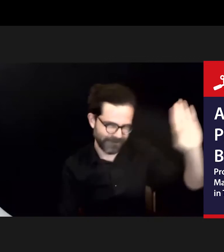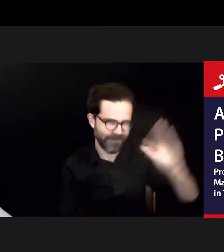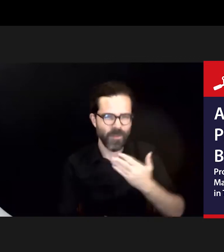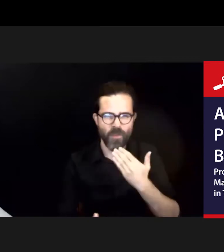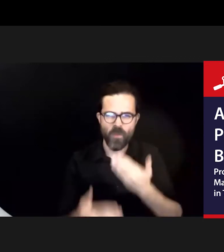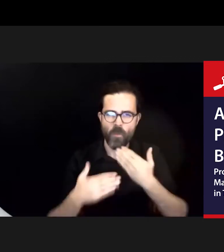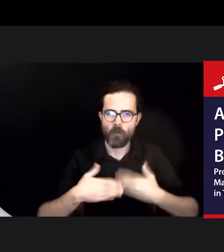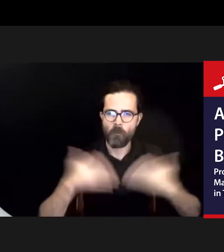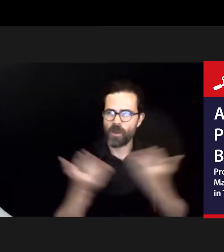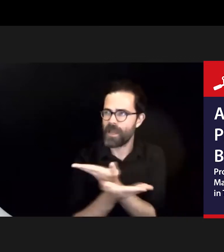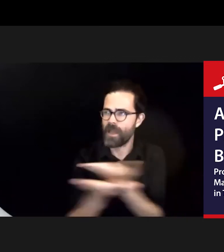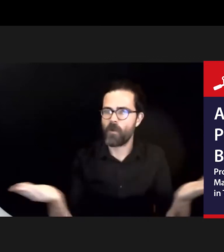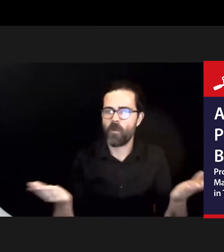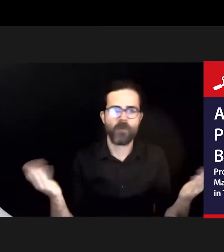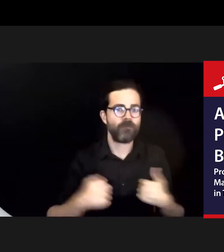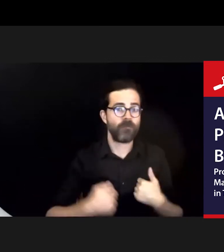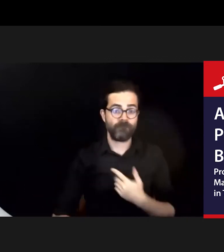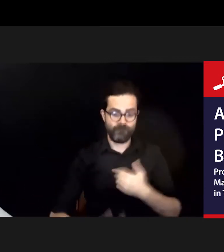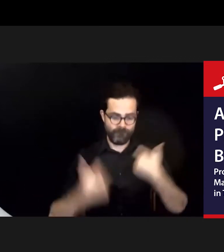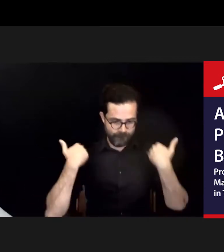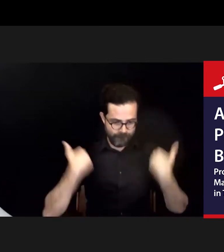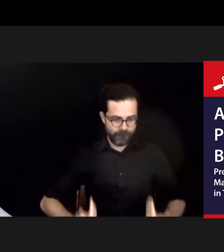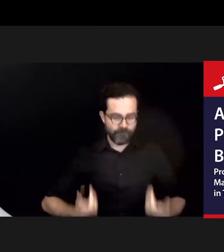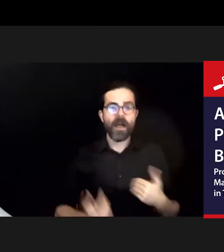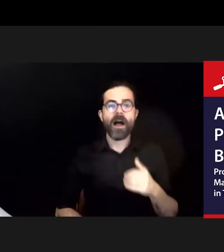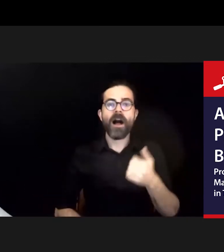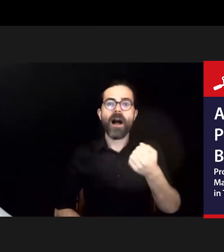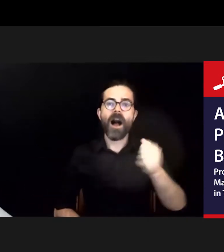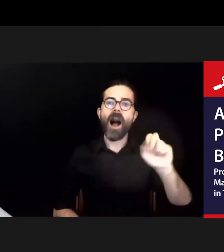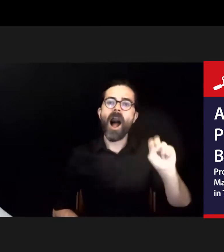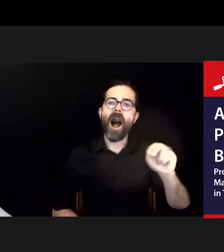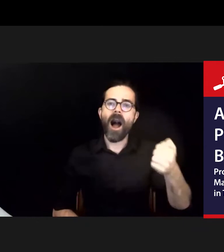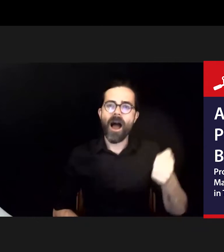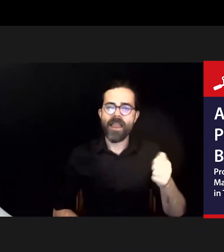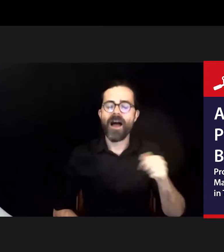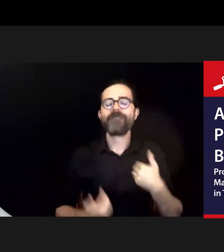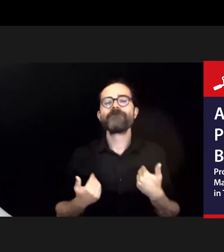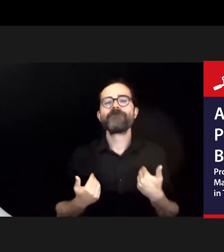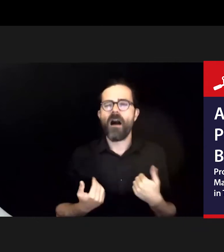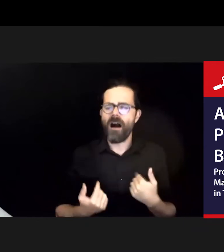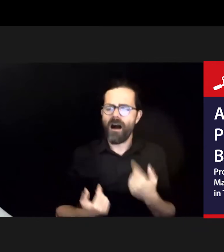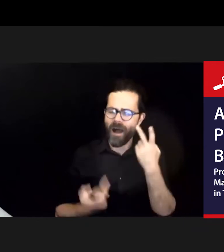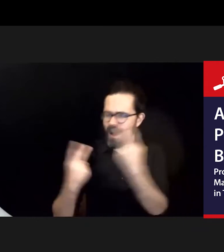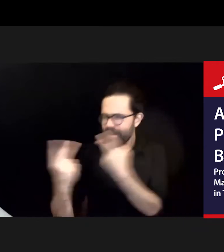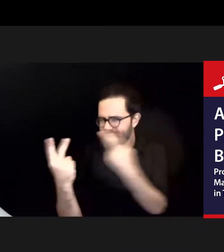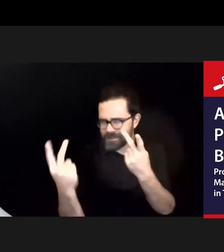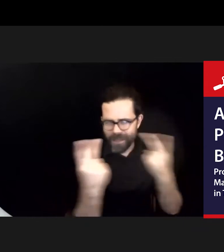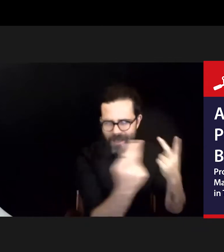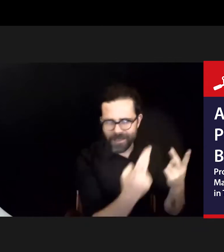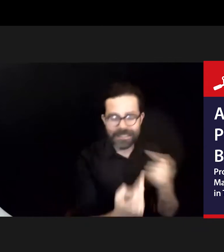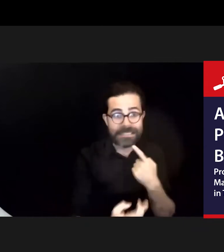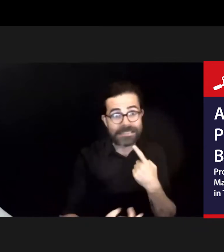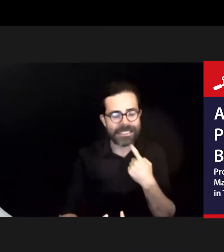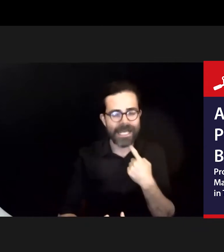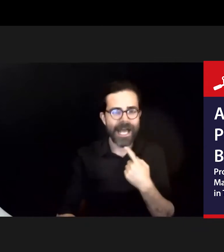Texas Foundation. I can see a lot of in the audience, a lot of familiar people. So I think that my Spanish-English pronunciation